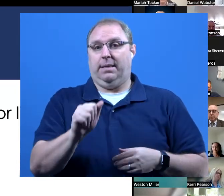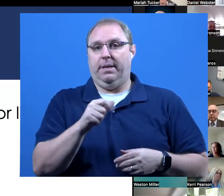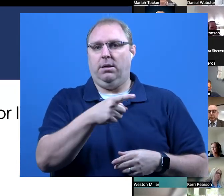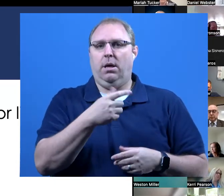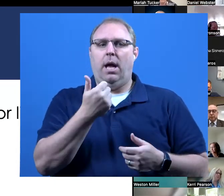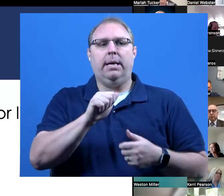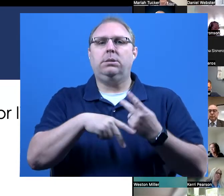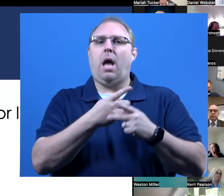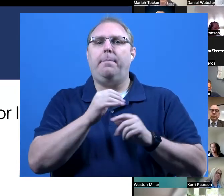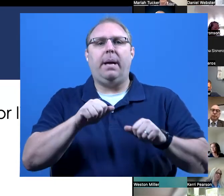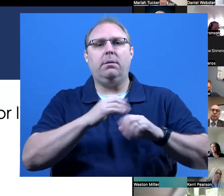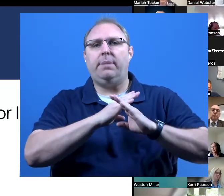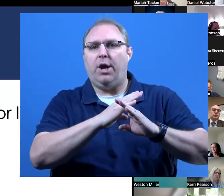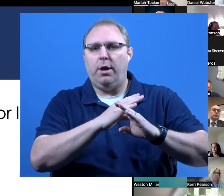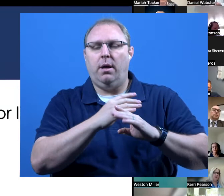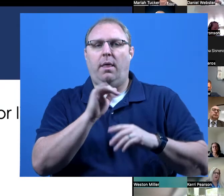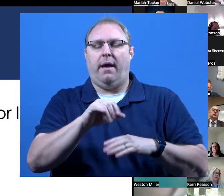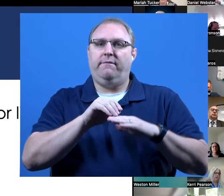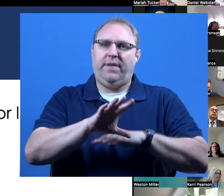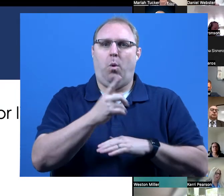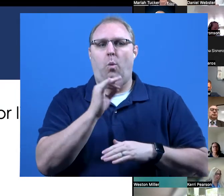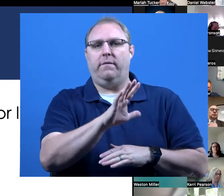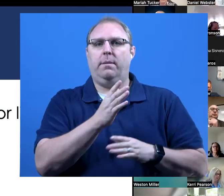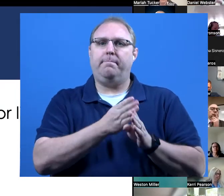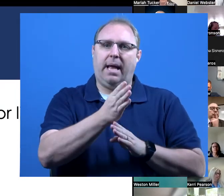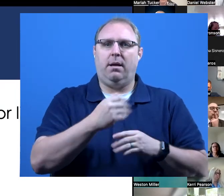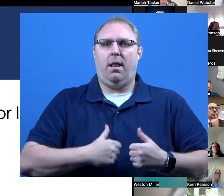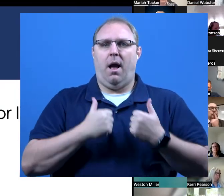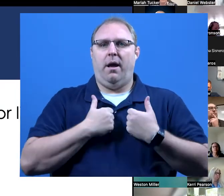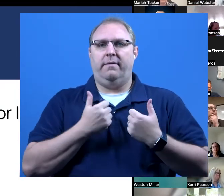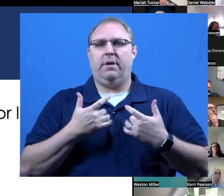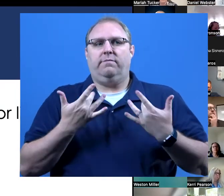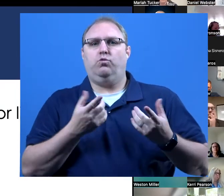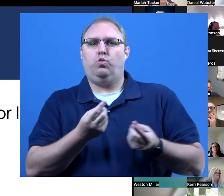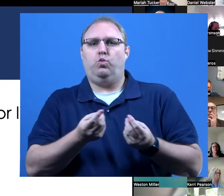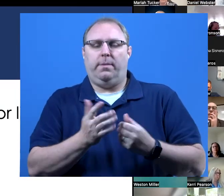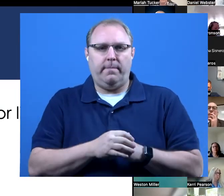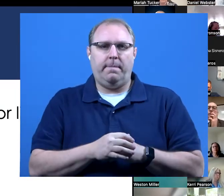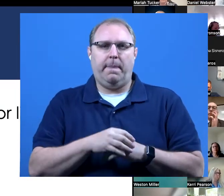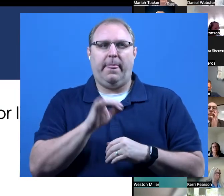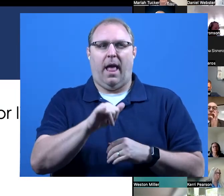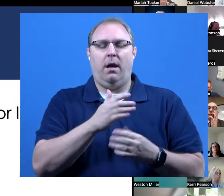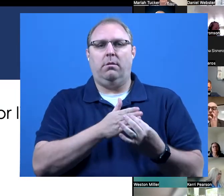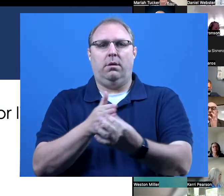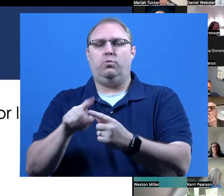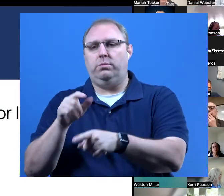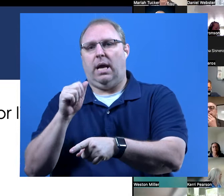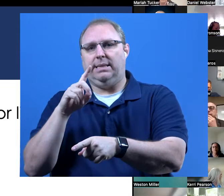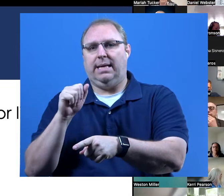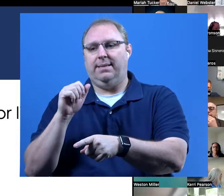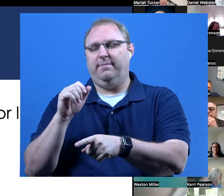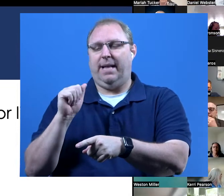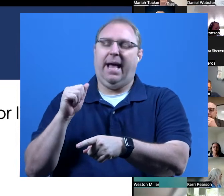to the Americans with Disabilities Act that have helped to clarify and actually broaden what those disabilities are.